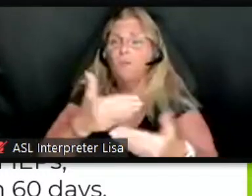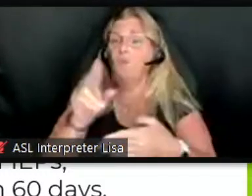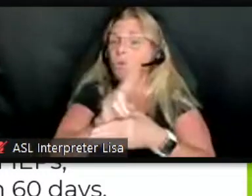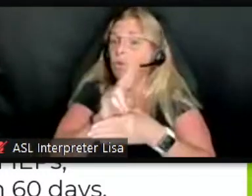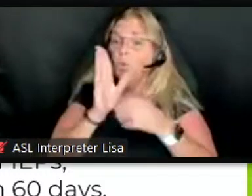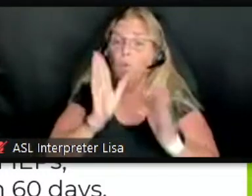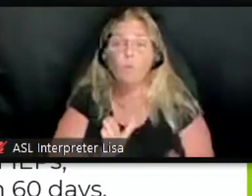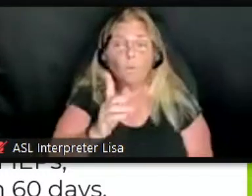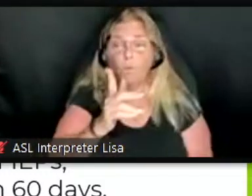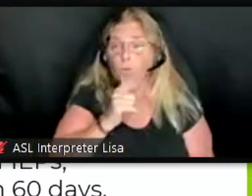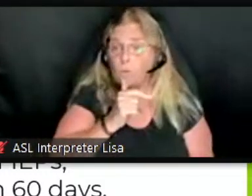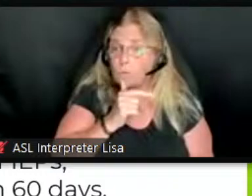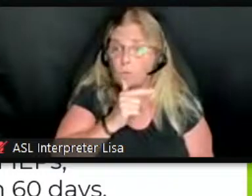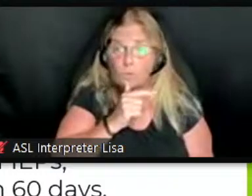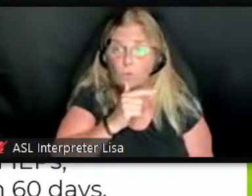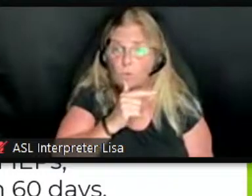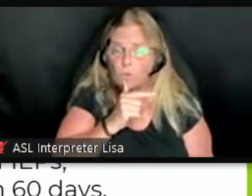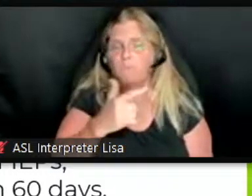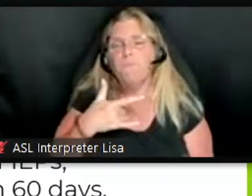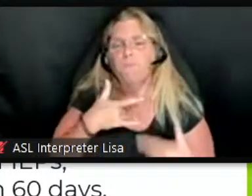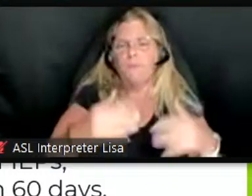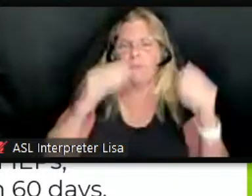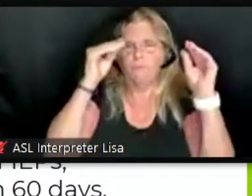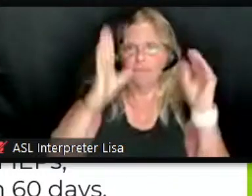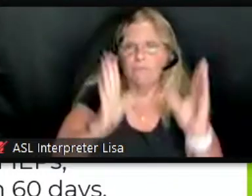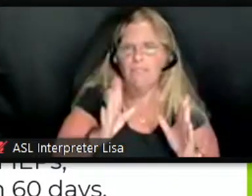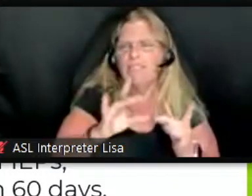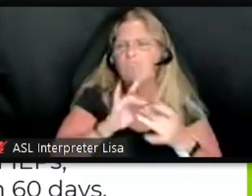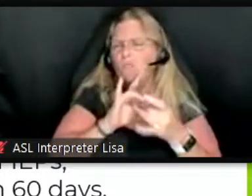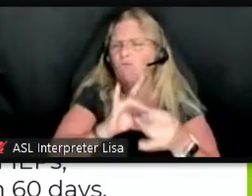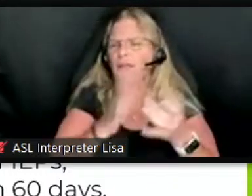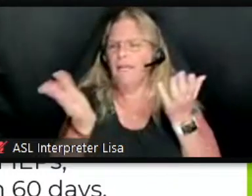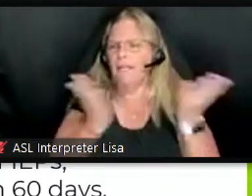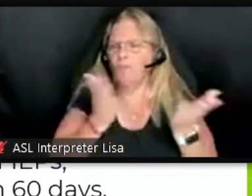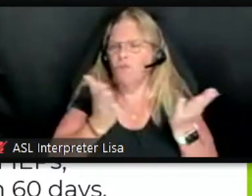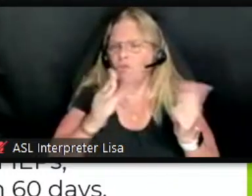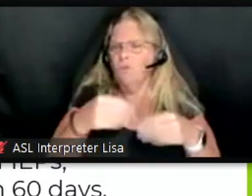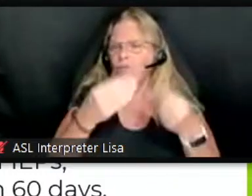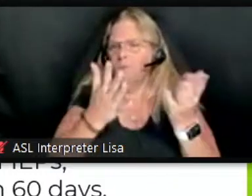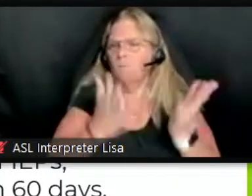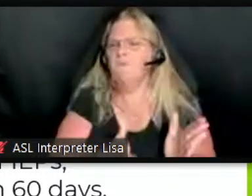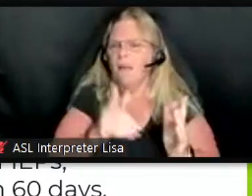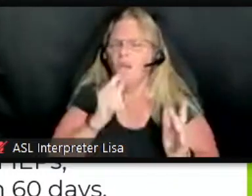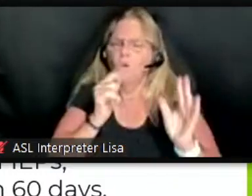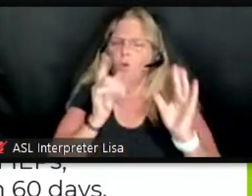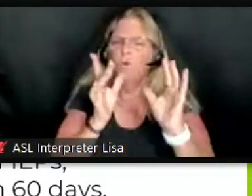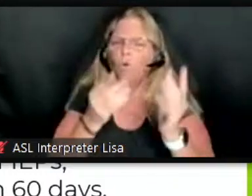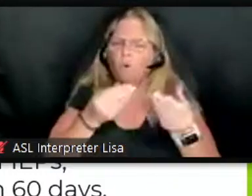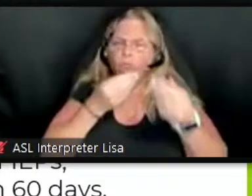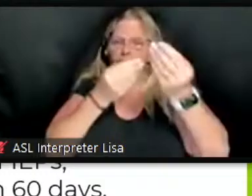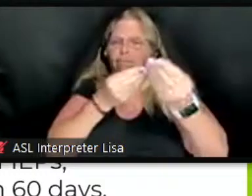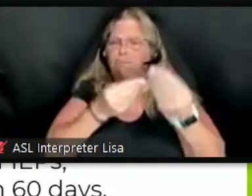person, the teacher and the related service providers who are providing input into that system.